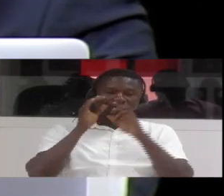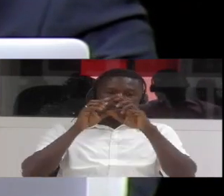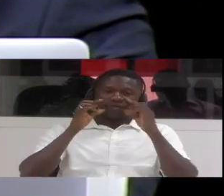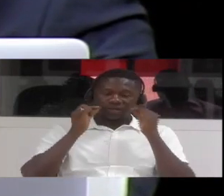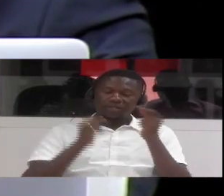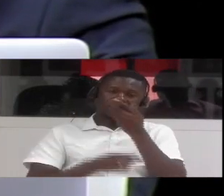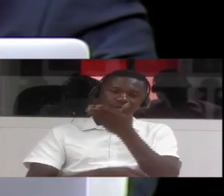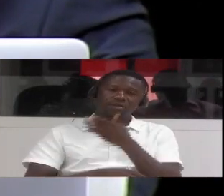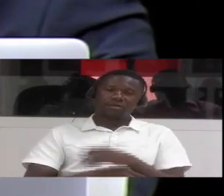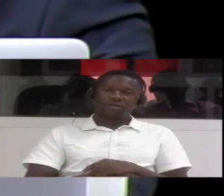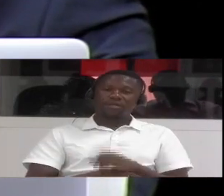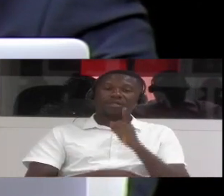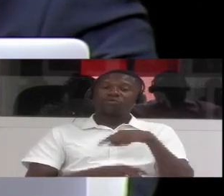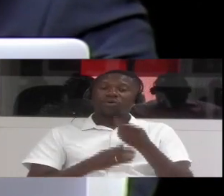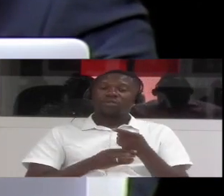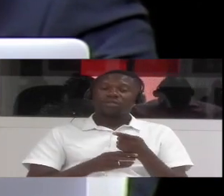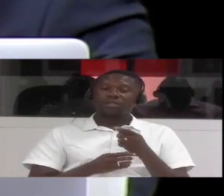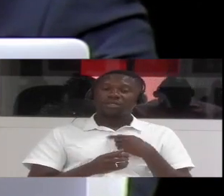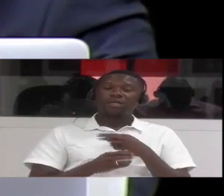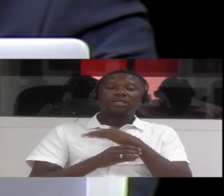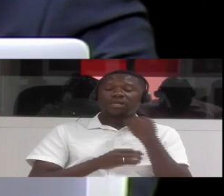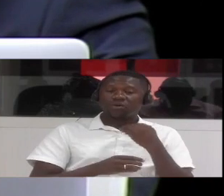over the death of Deida. Of Deida Haider. Yes.